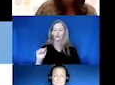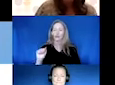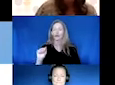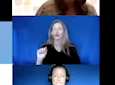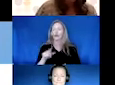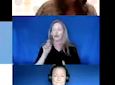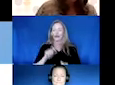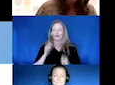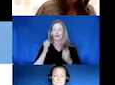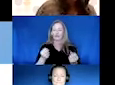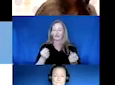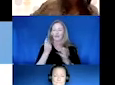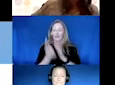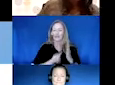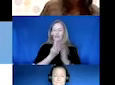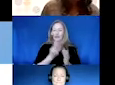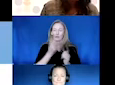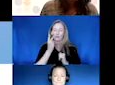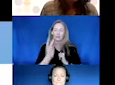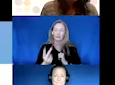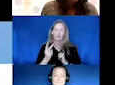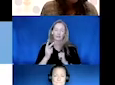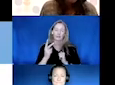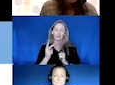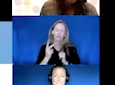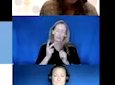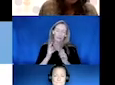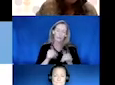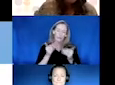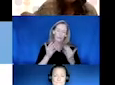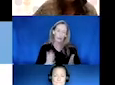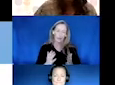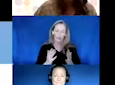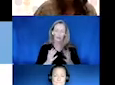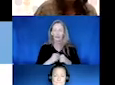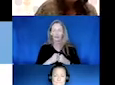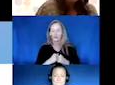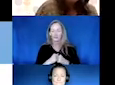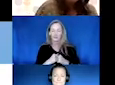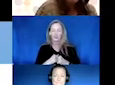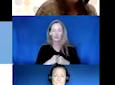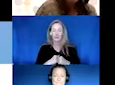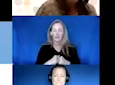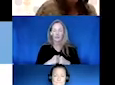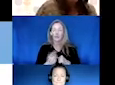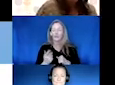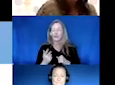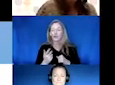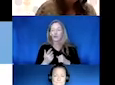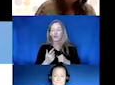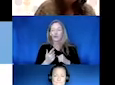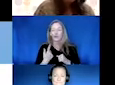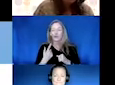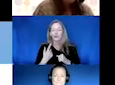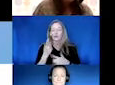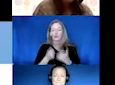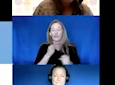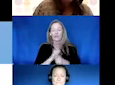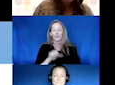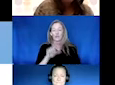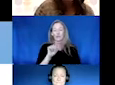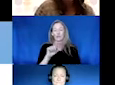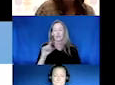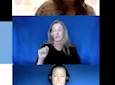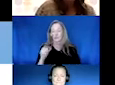delivery. So in September 2020, we were lucky enough to receive prenatal pilot